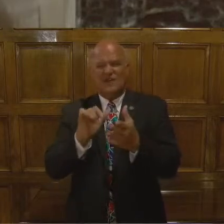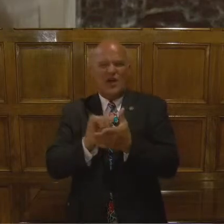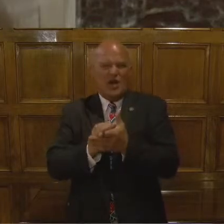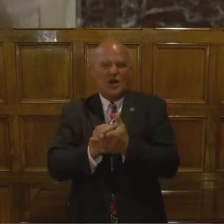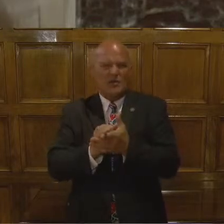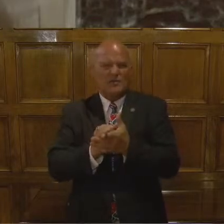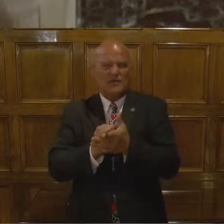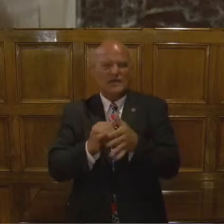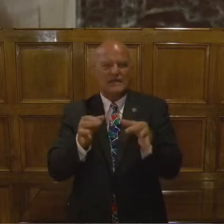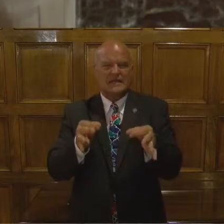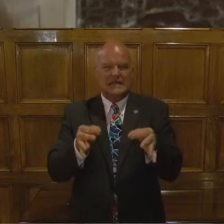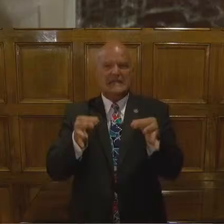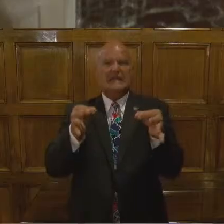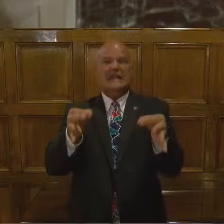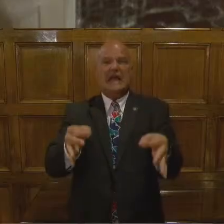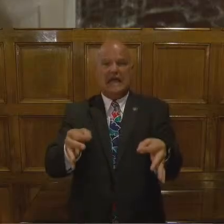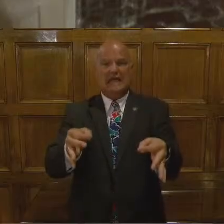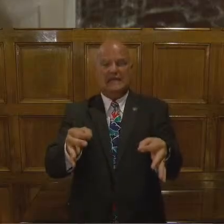the delayed